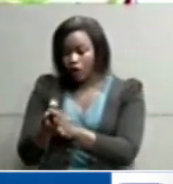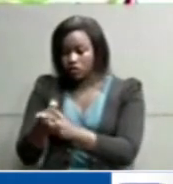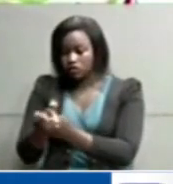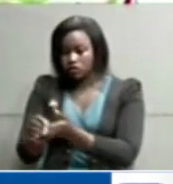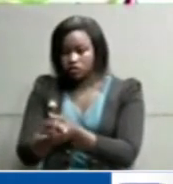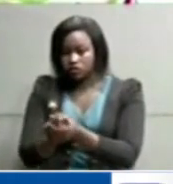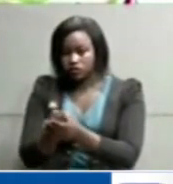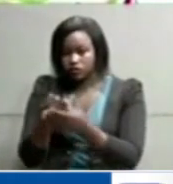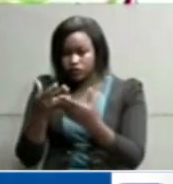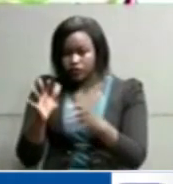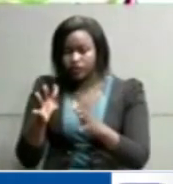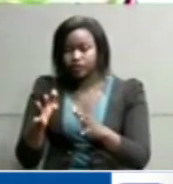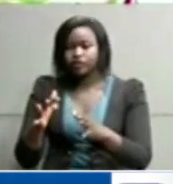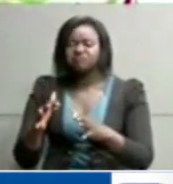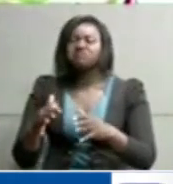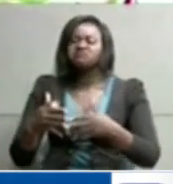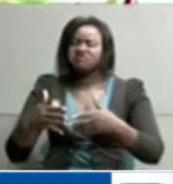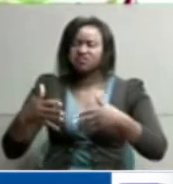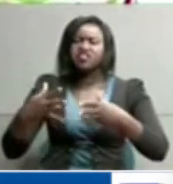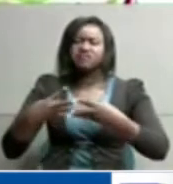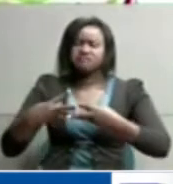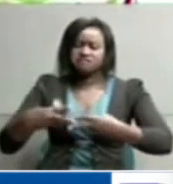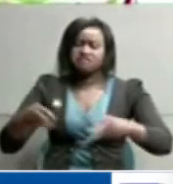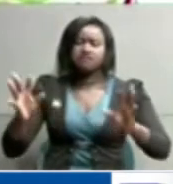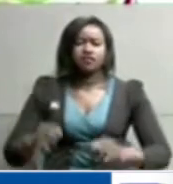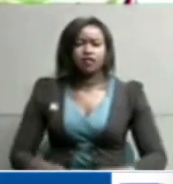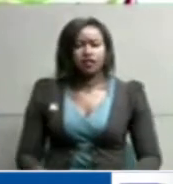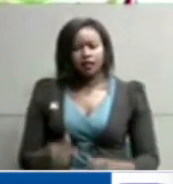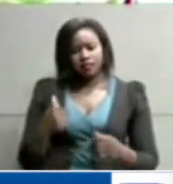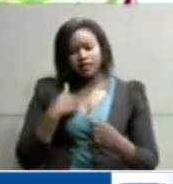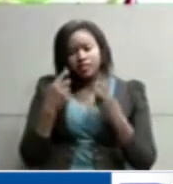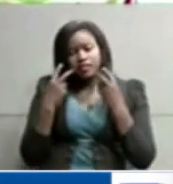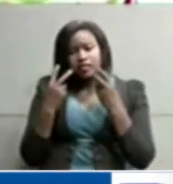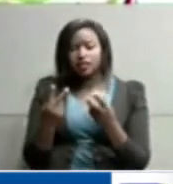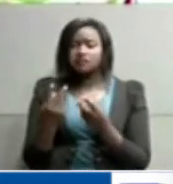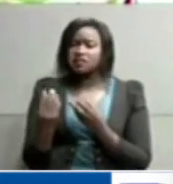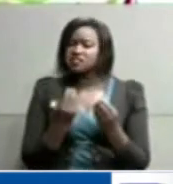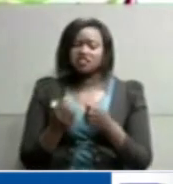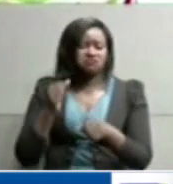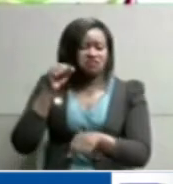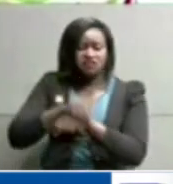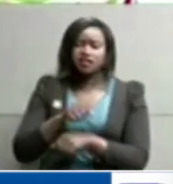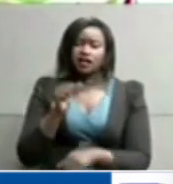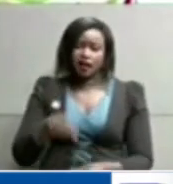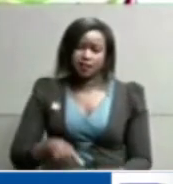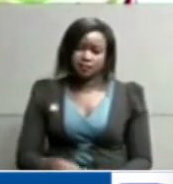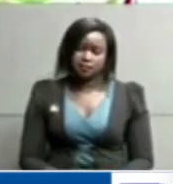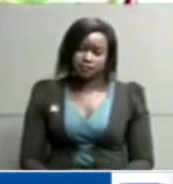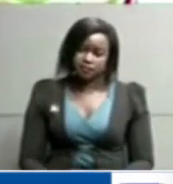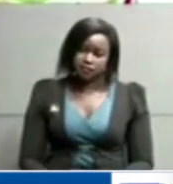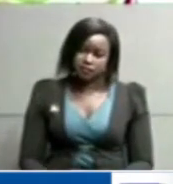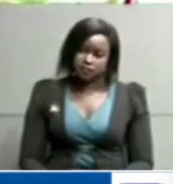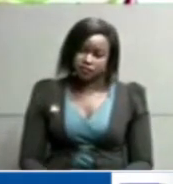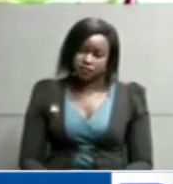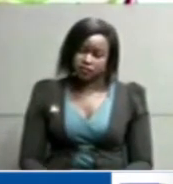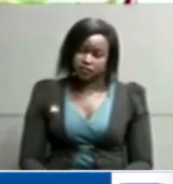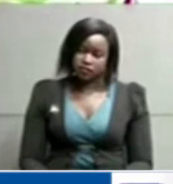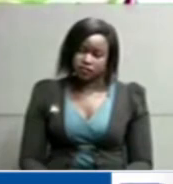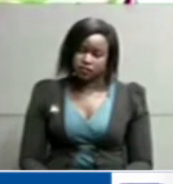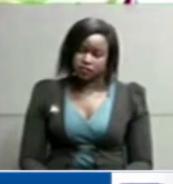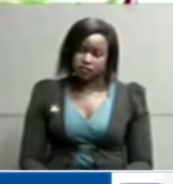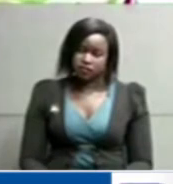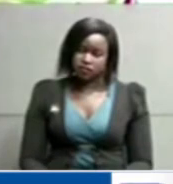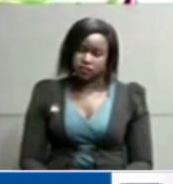So for me, Banang is the Dava, this virus is easy to defeat. If we are, like, you follow